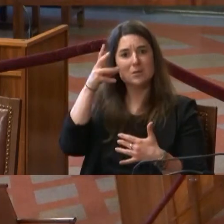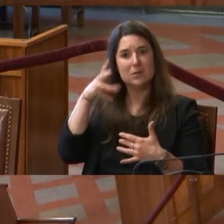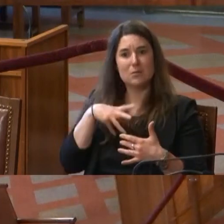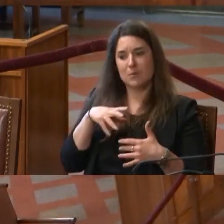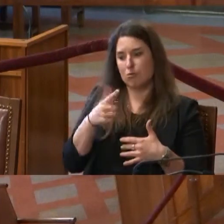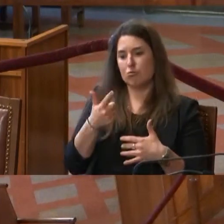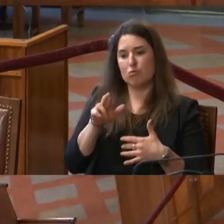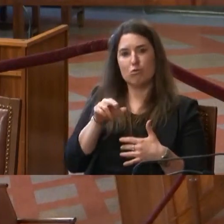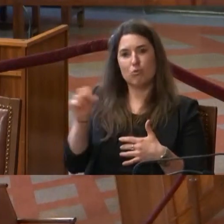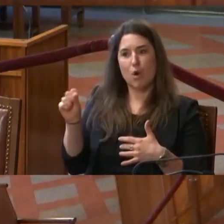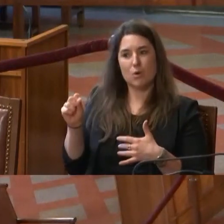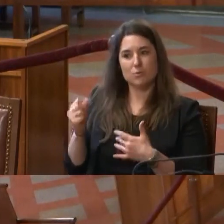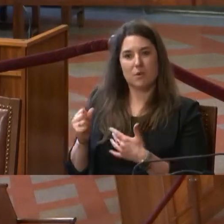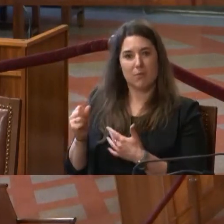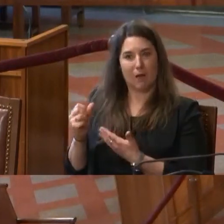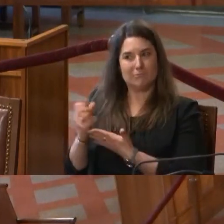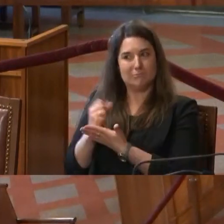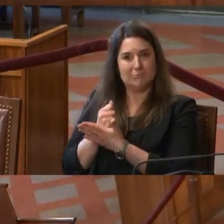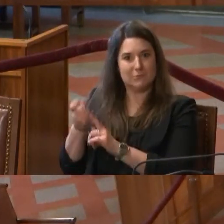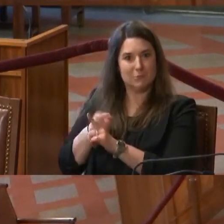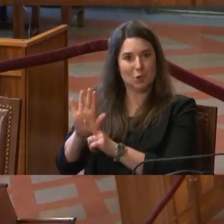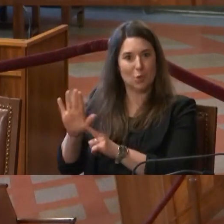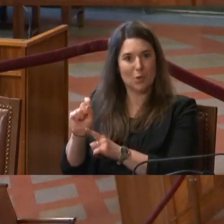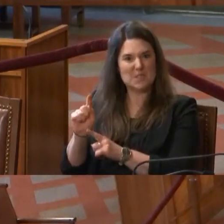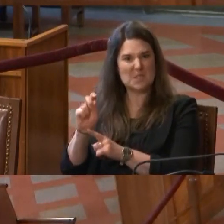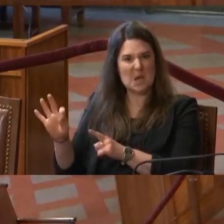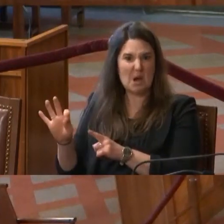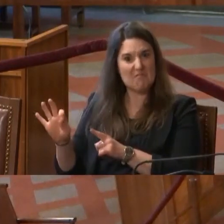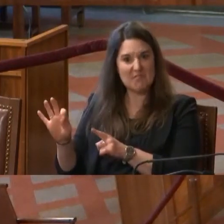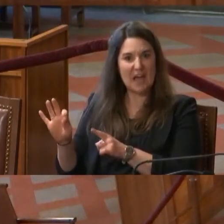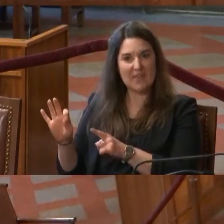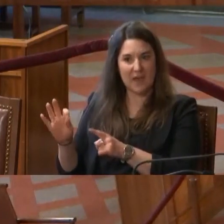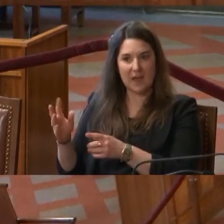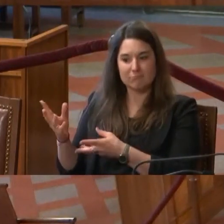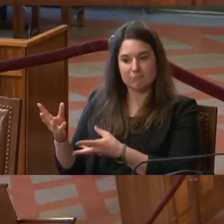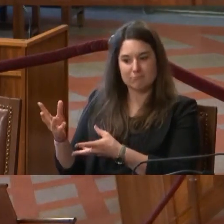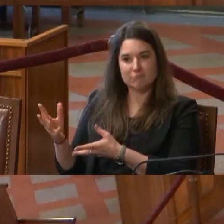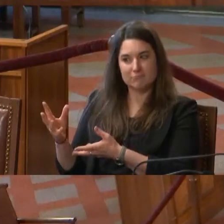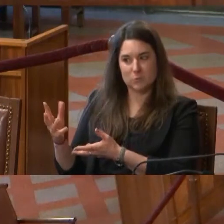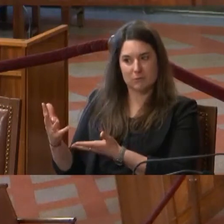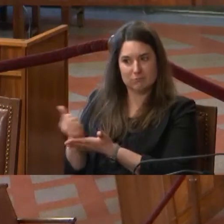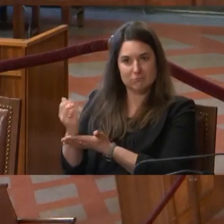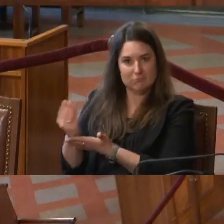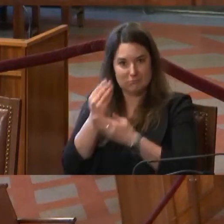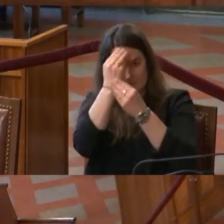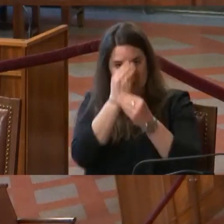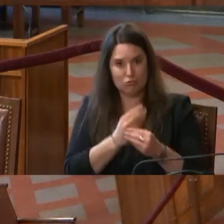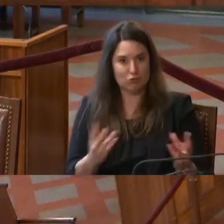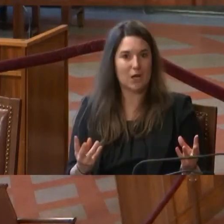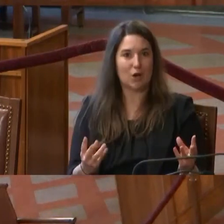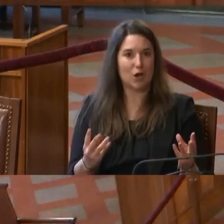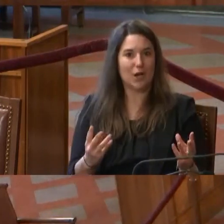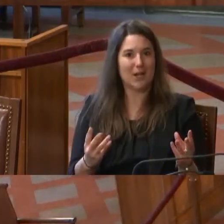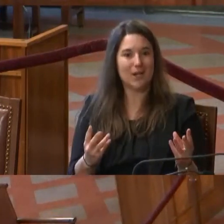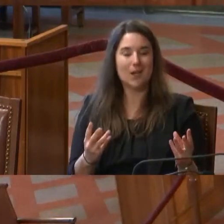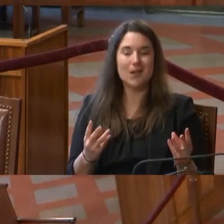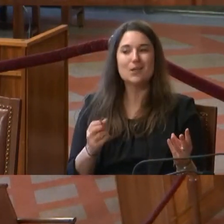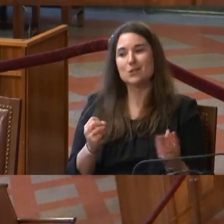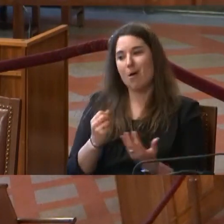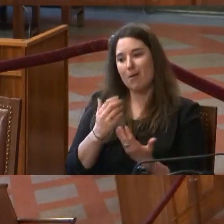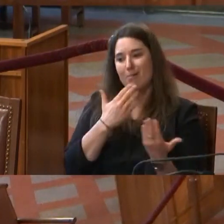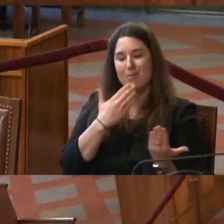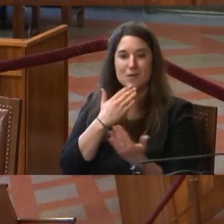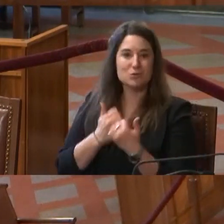We've been cherry picking your stuff and kind of, I guess, sharing it, I guess is what they say, people in my neighborhood. So thanks